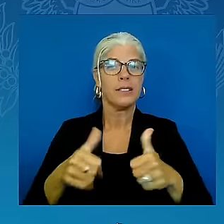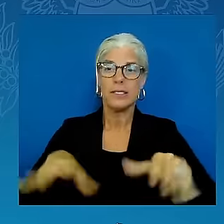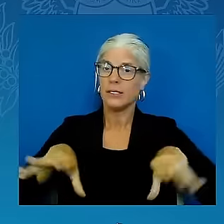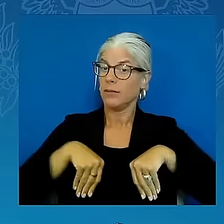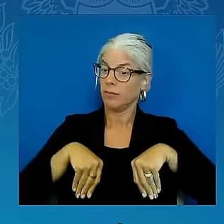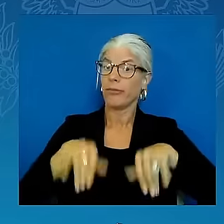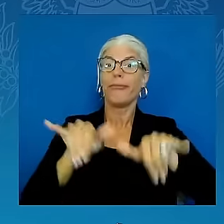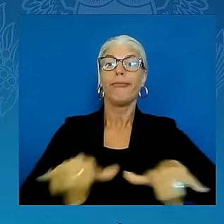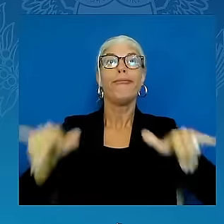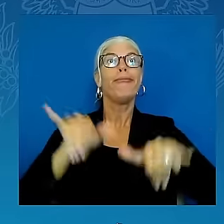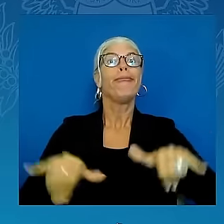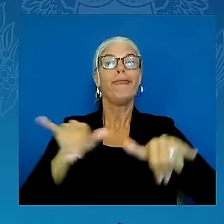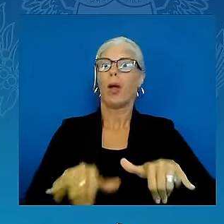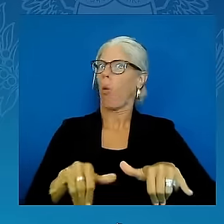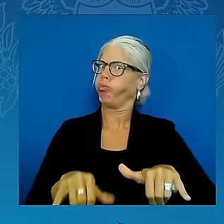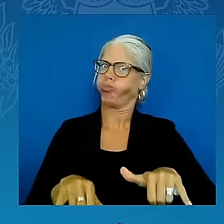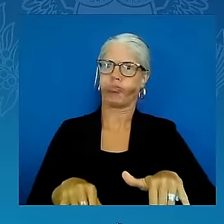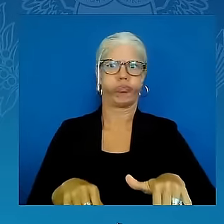done.